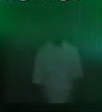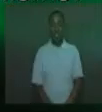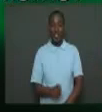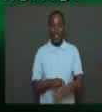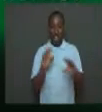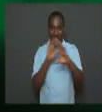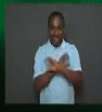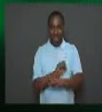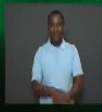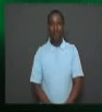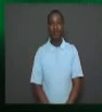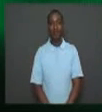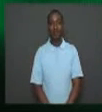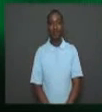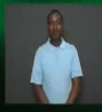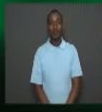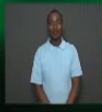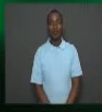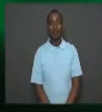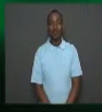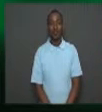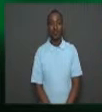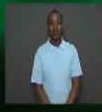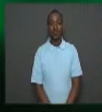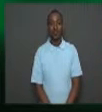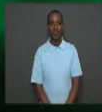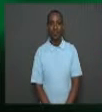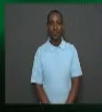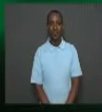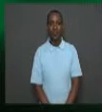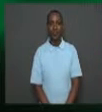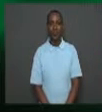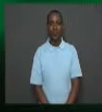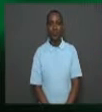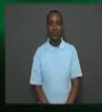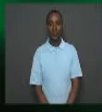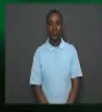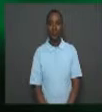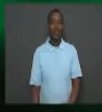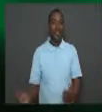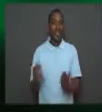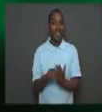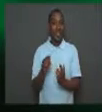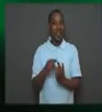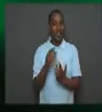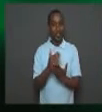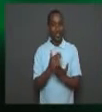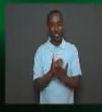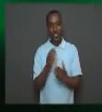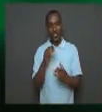Time's up. Let's get back to our